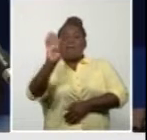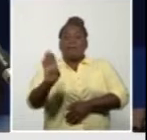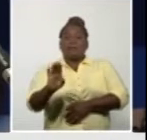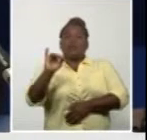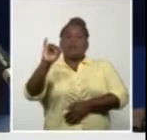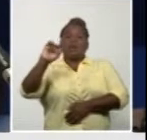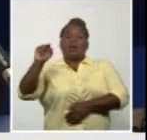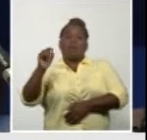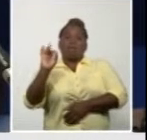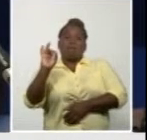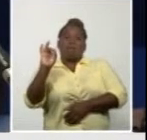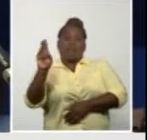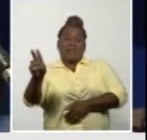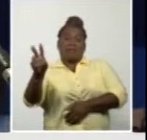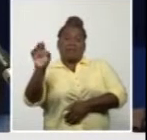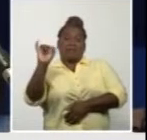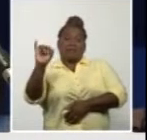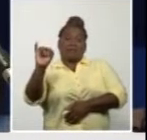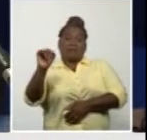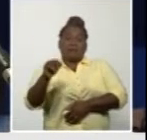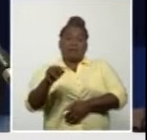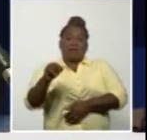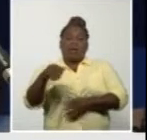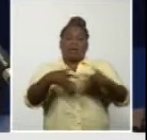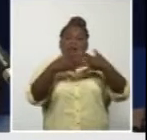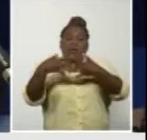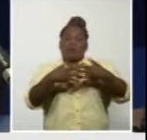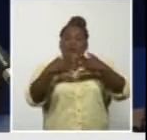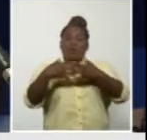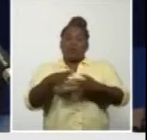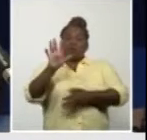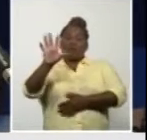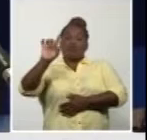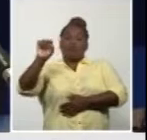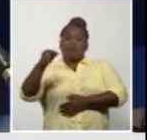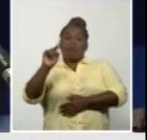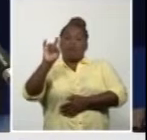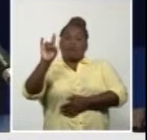6.26, and the United States with 5.91%.